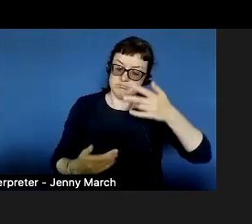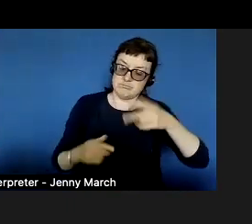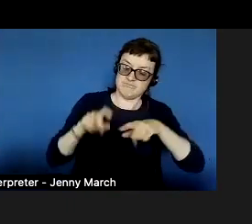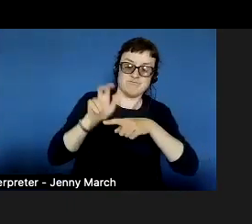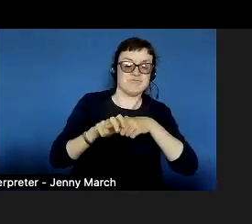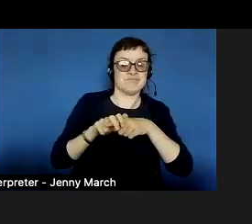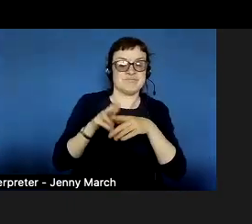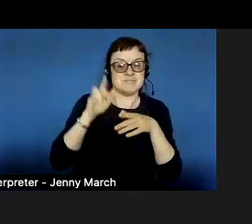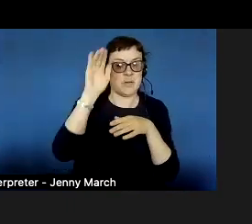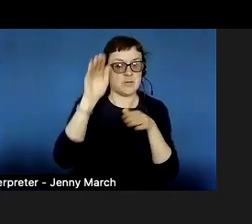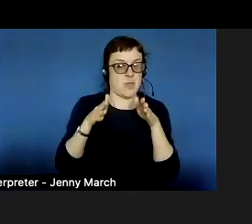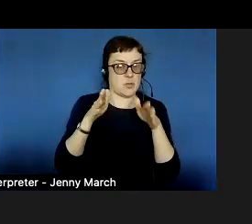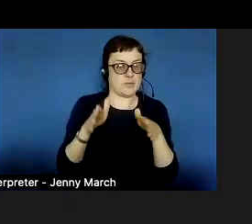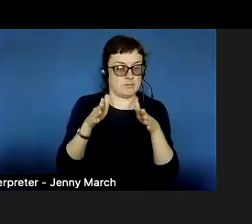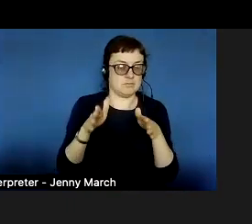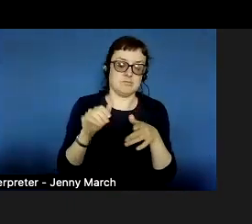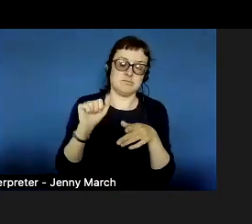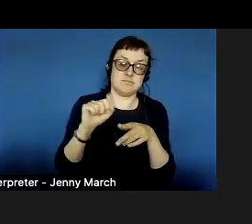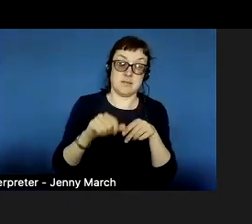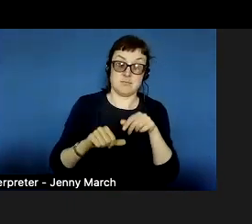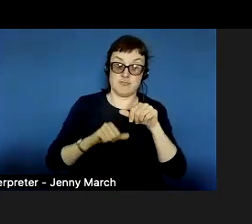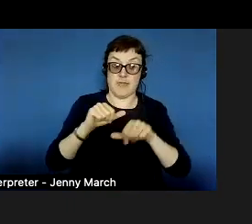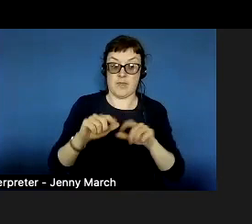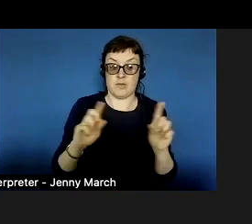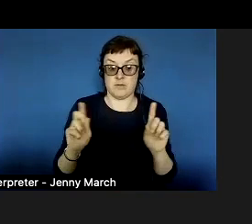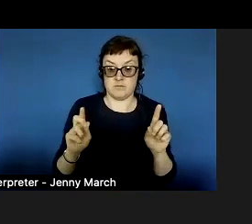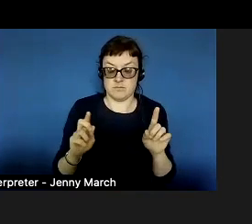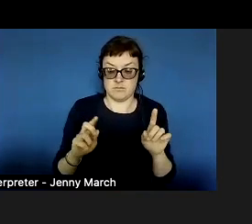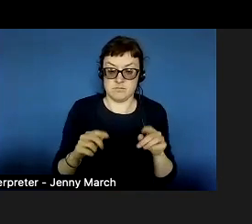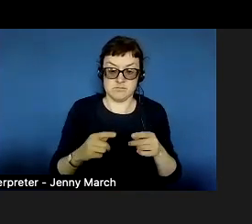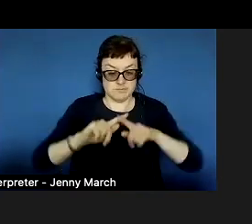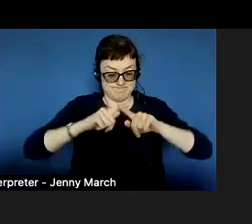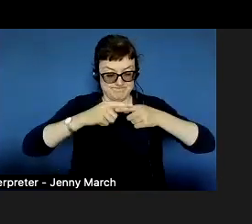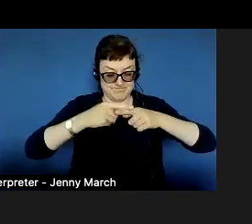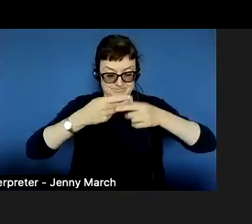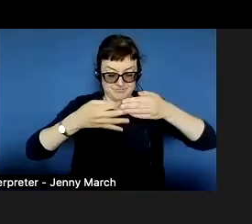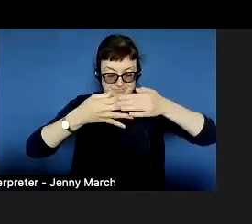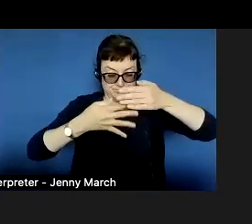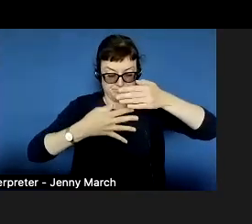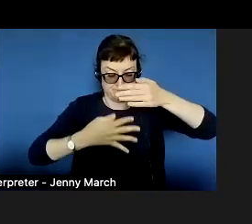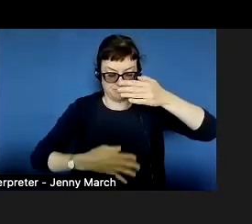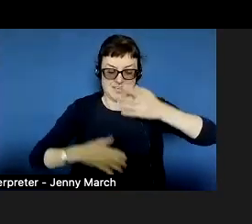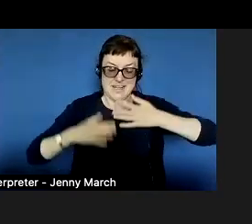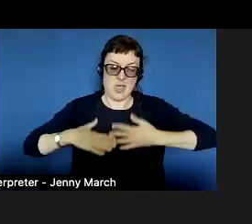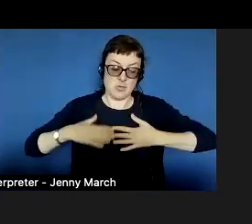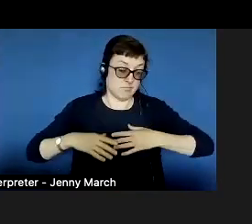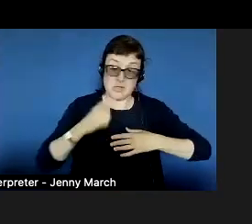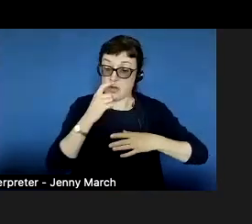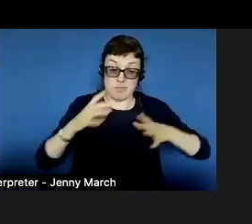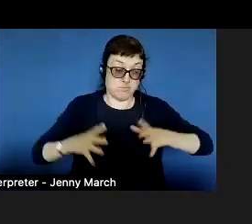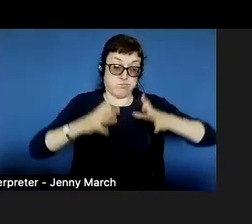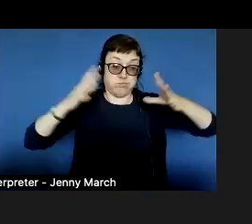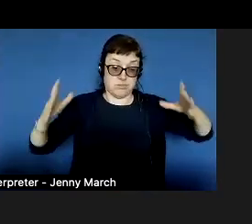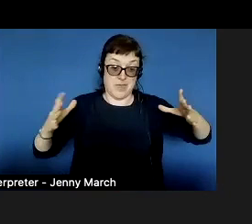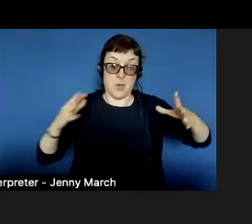and his process was to make a piece of clothing, often giant sized, and when he